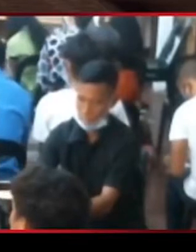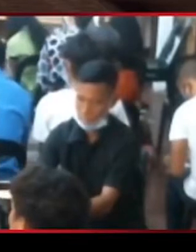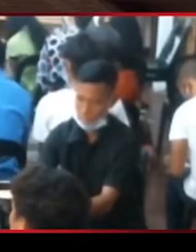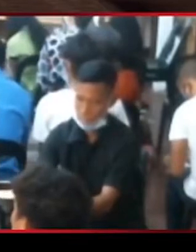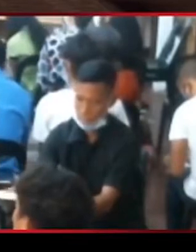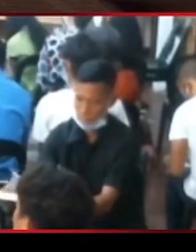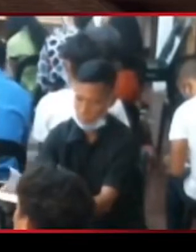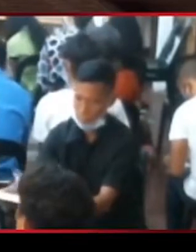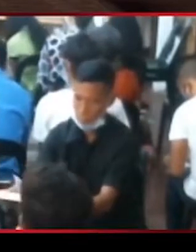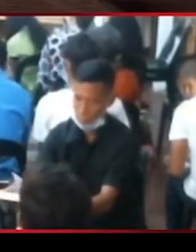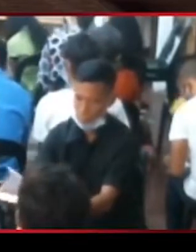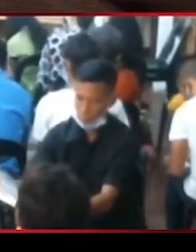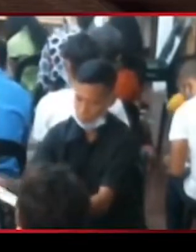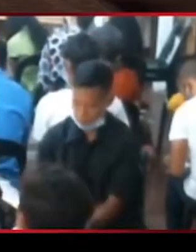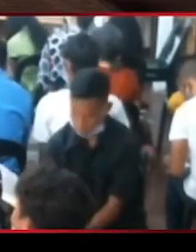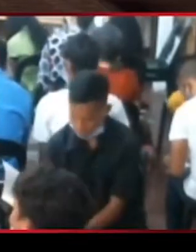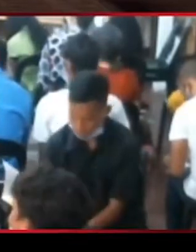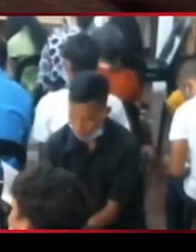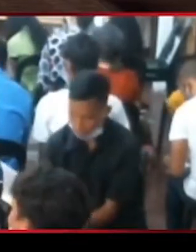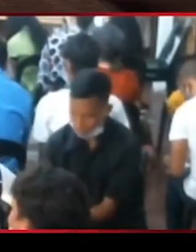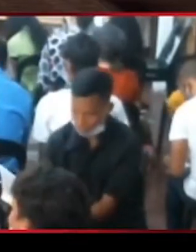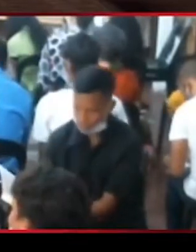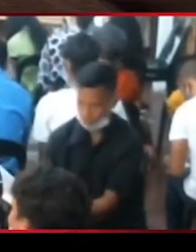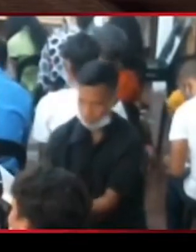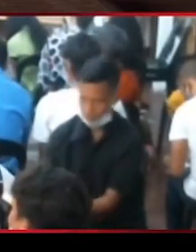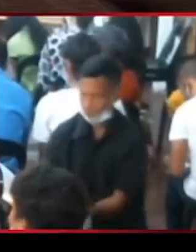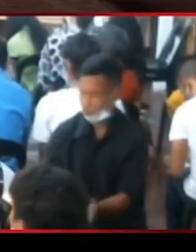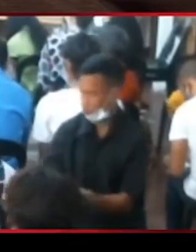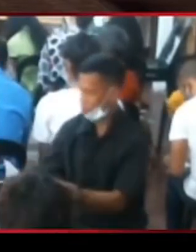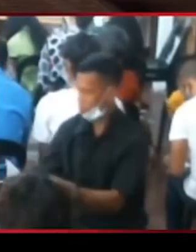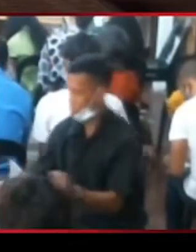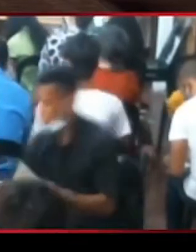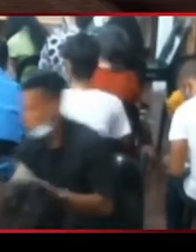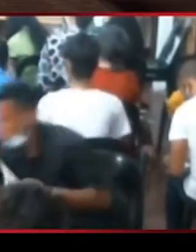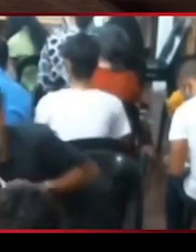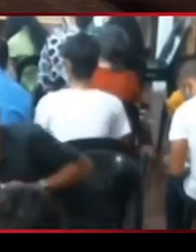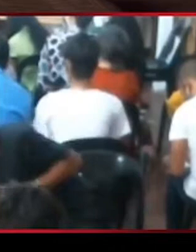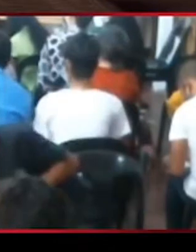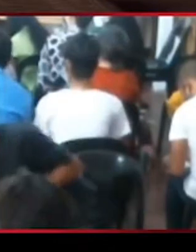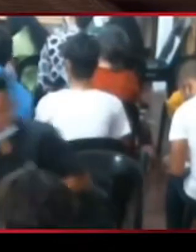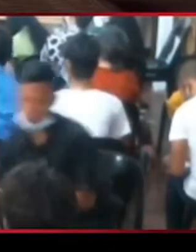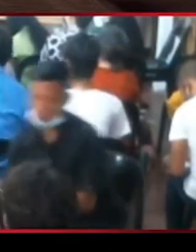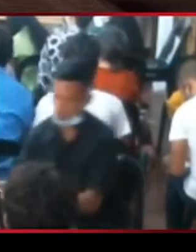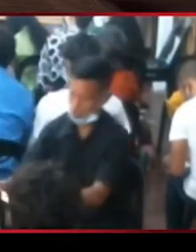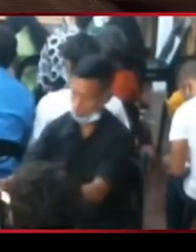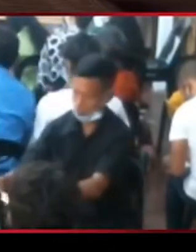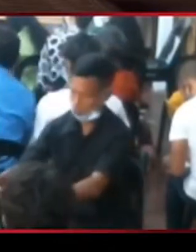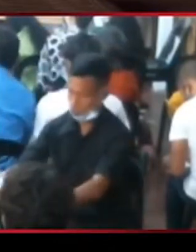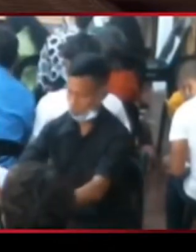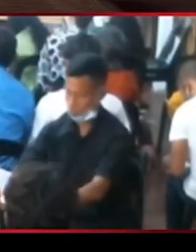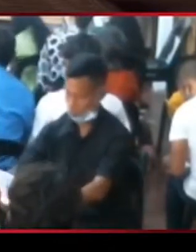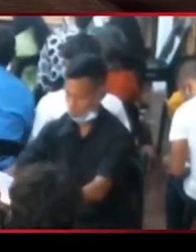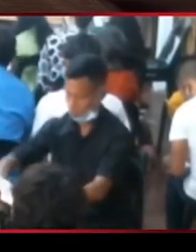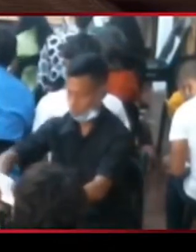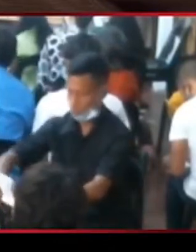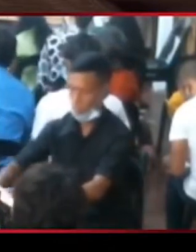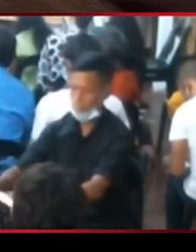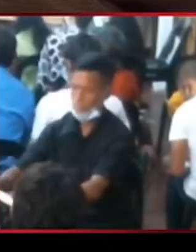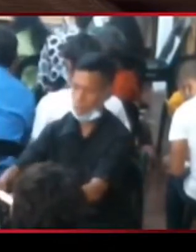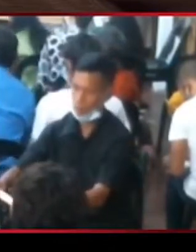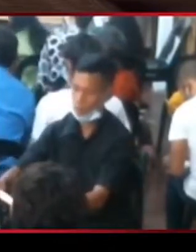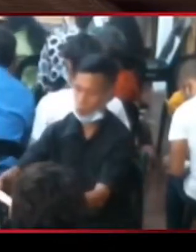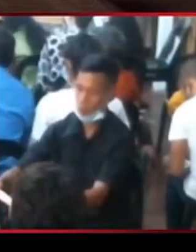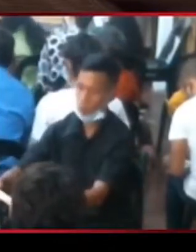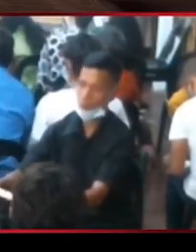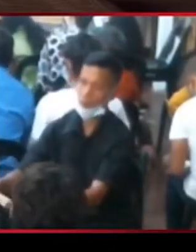sacred scriptures. All that wrote in the Old Covenant and the New Covenant had to be